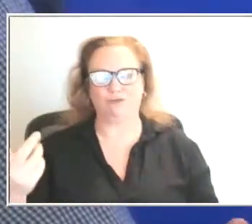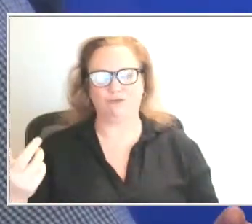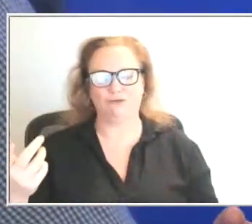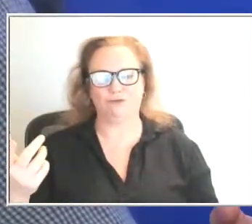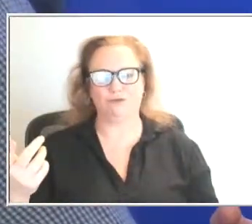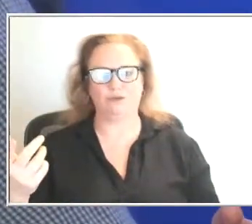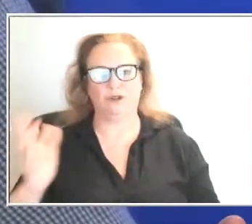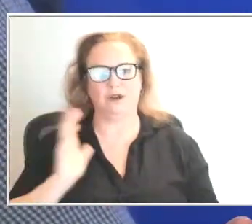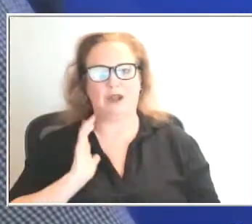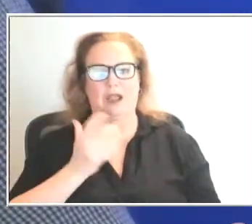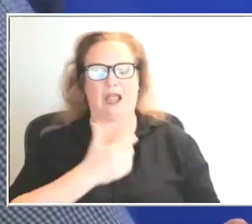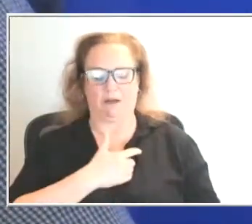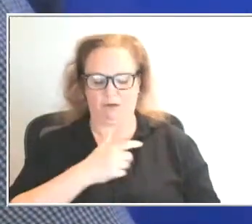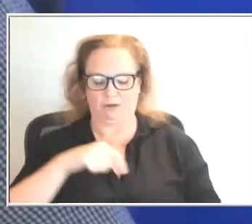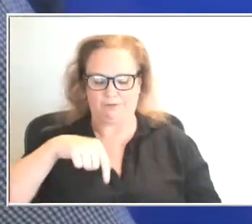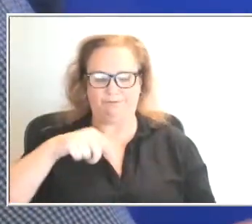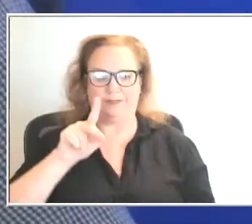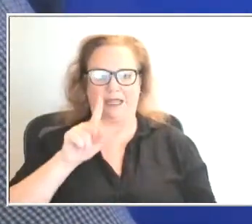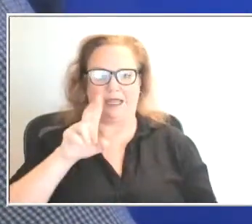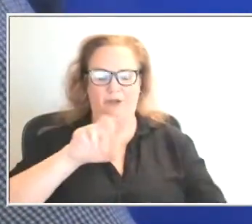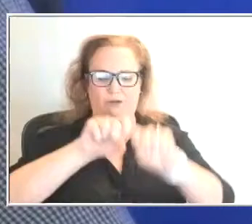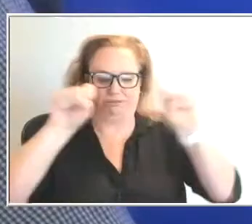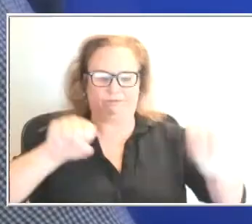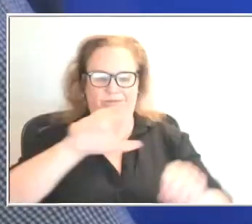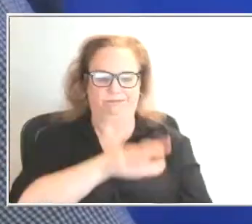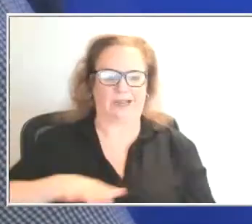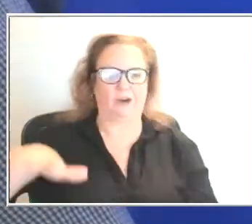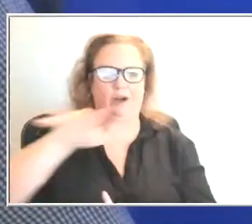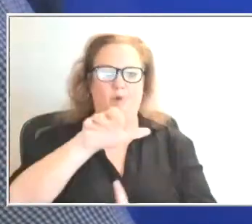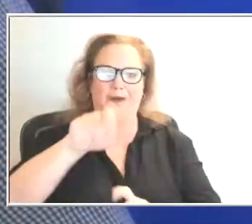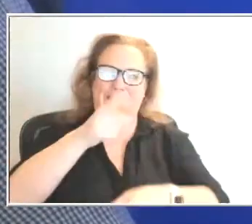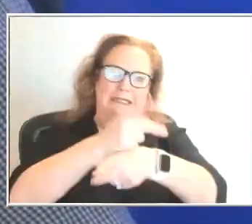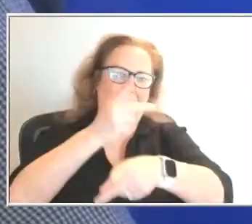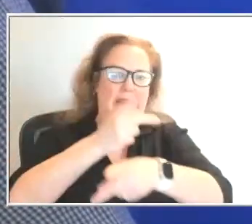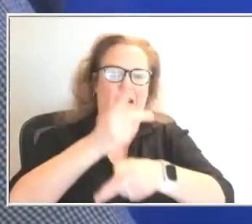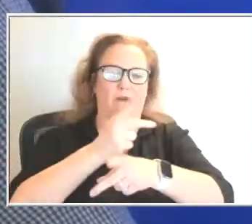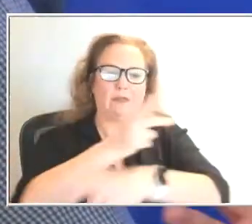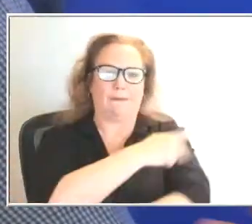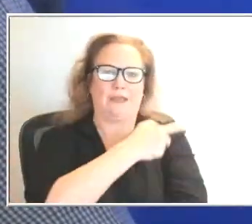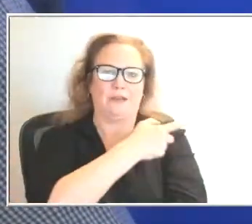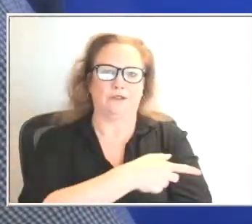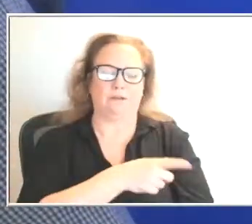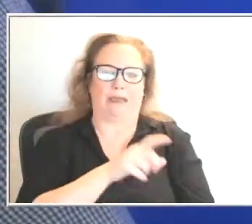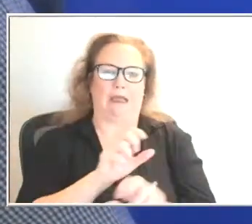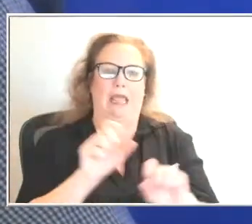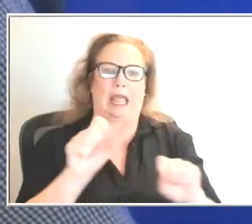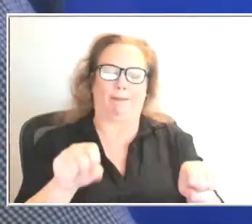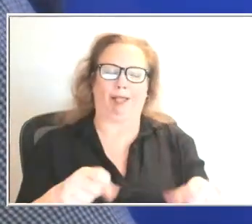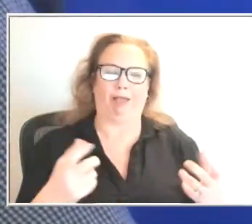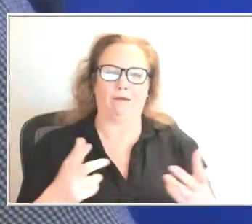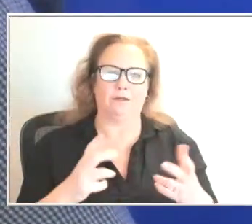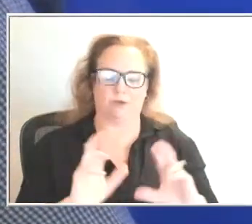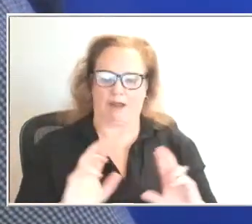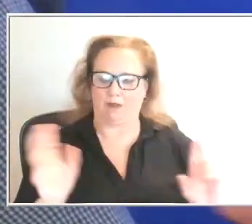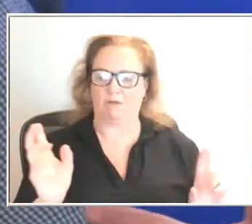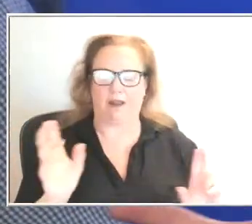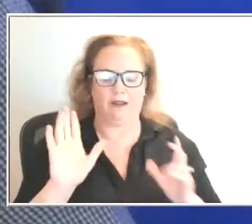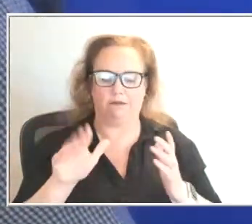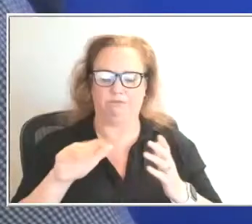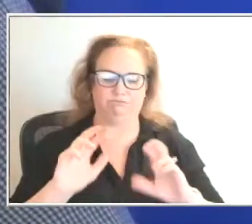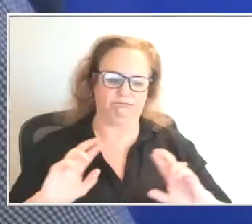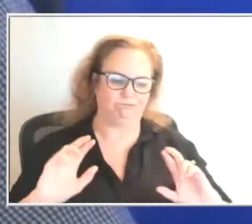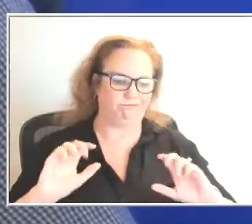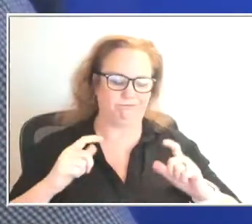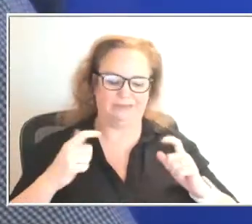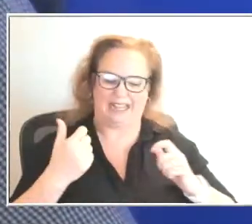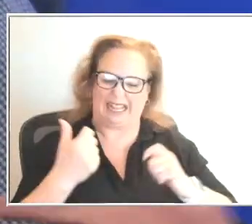our station here in the region. We need to make sure that we can take care of these patients. And so we do try to keep that preparedness all the time and just be ready